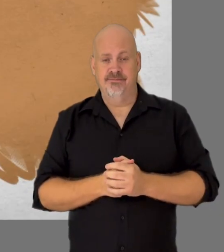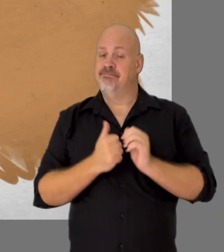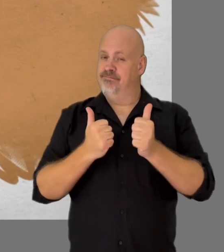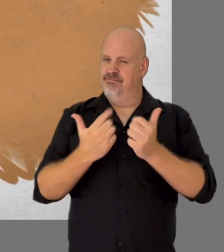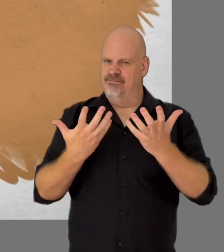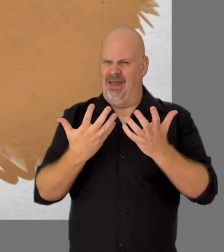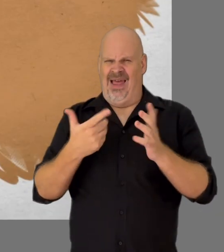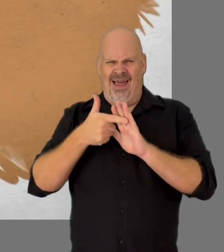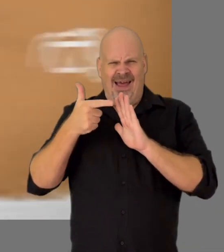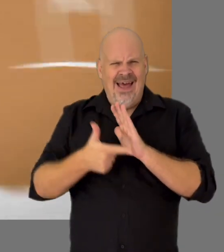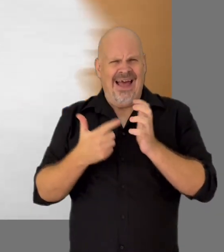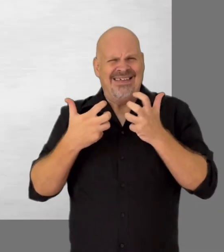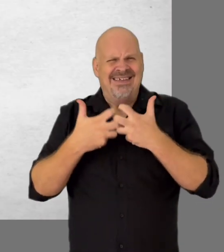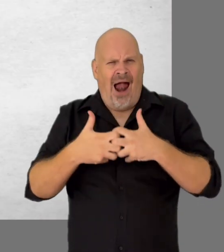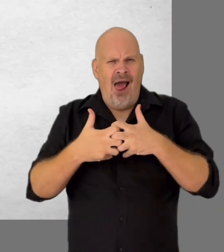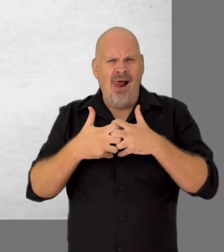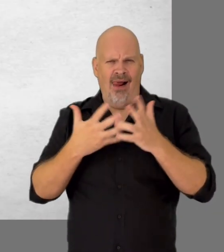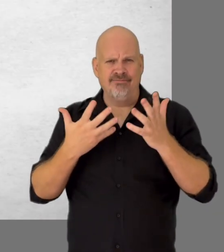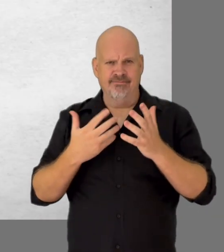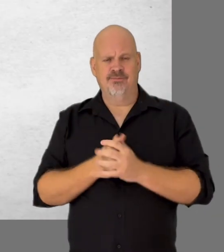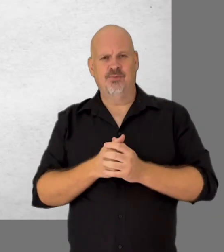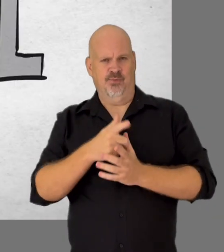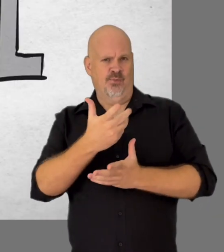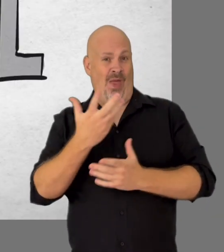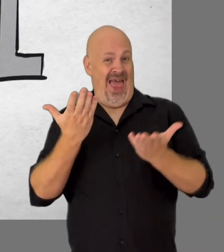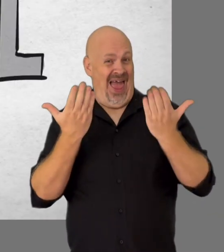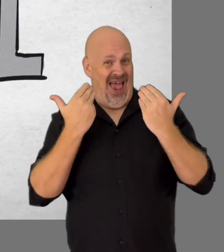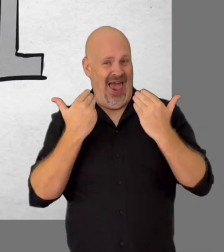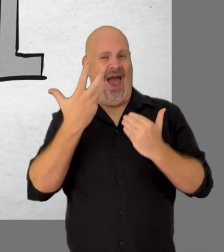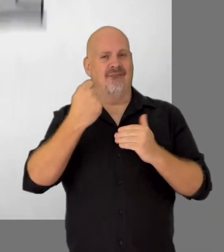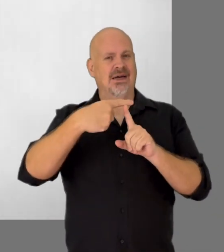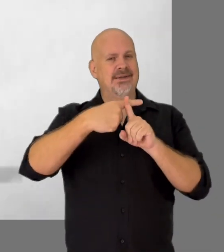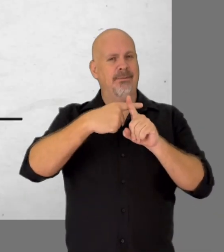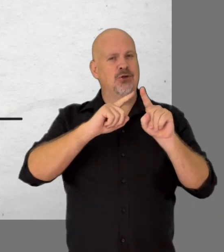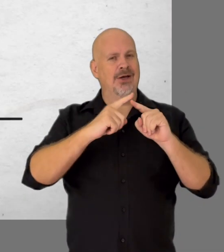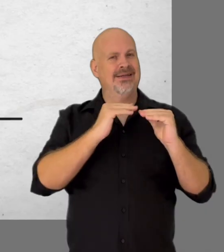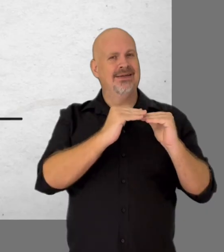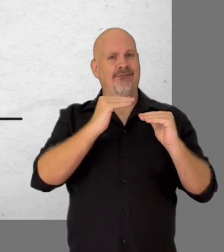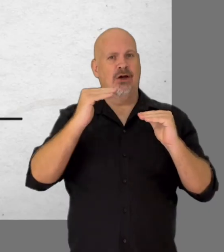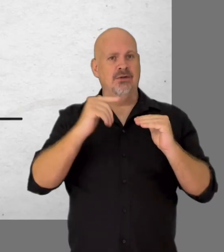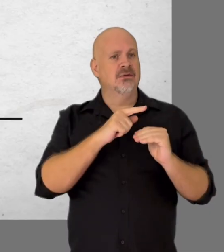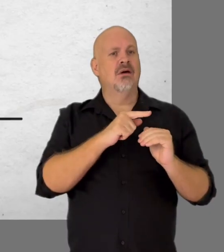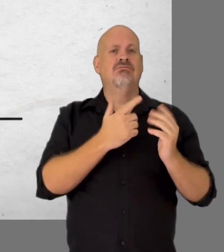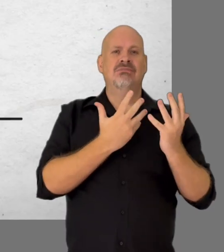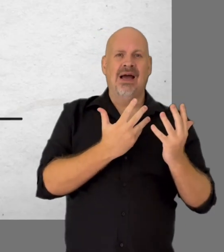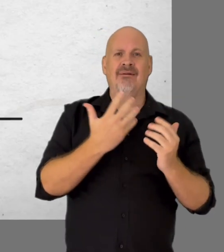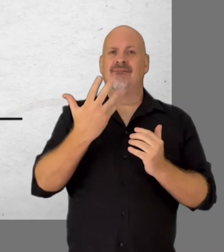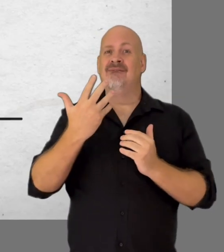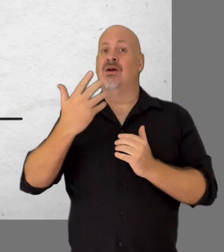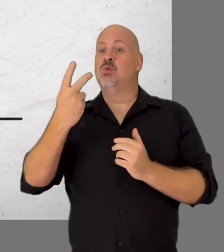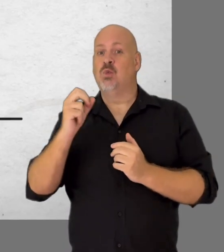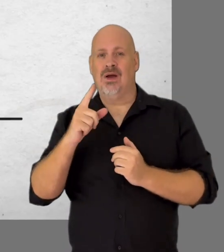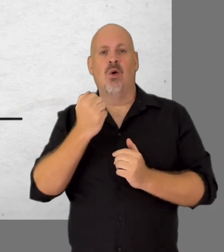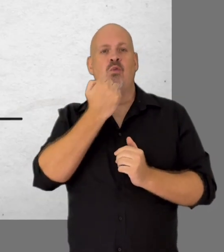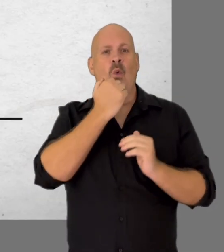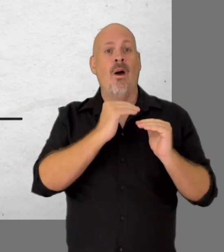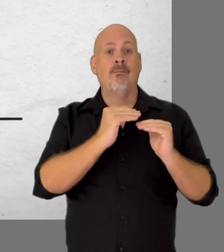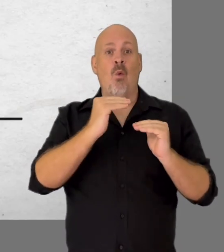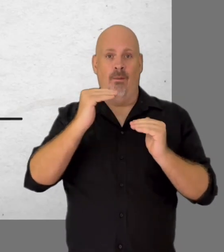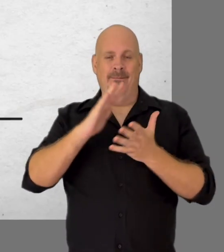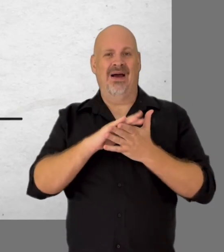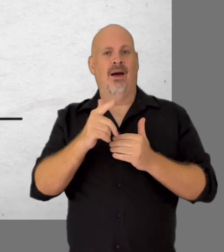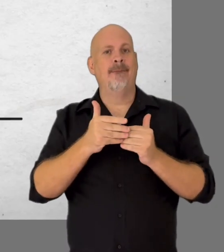live. Okay, so here's the technical bit. At different temperatures, air can hold different amounts of water